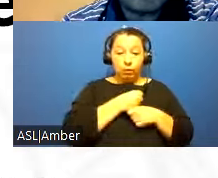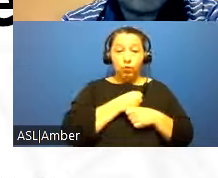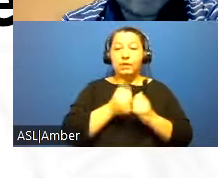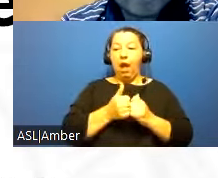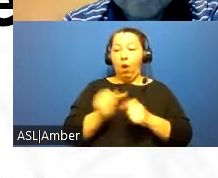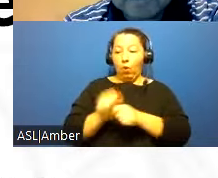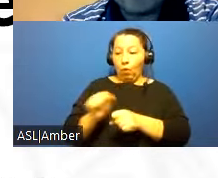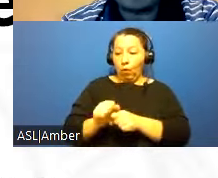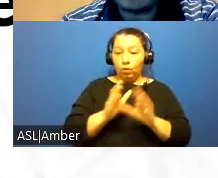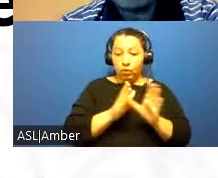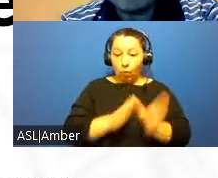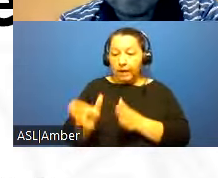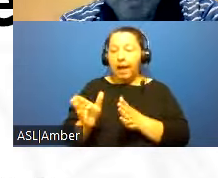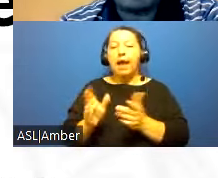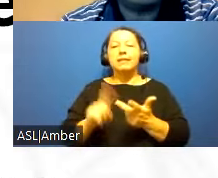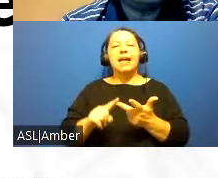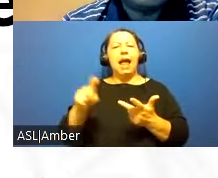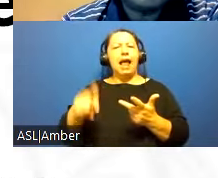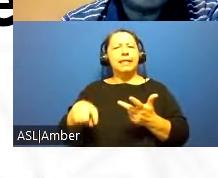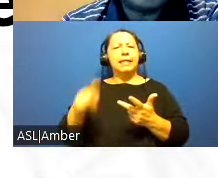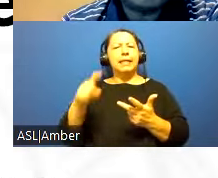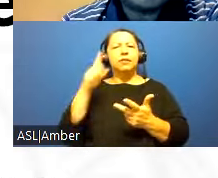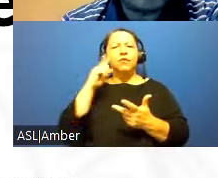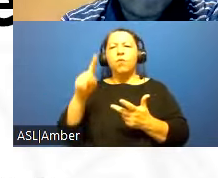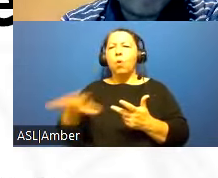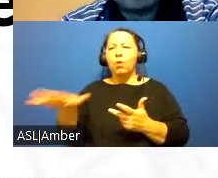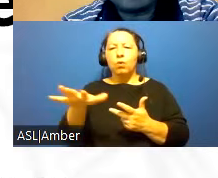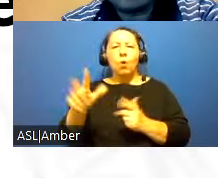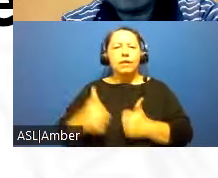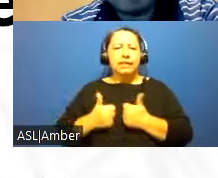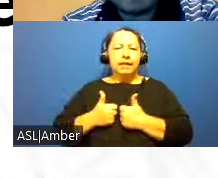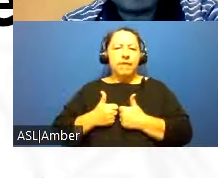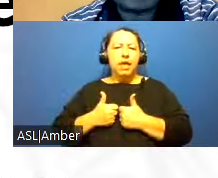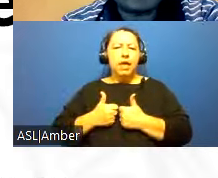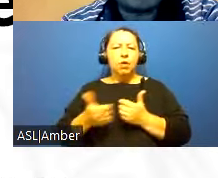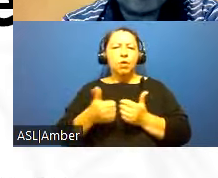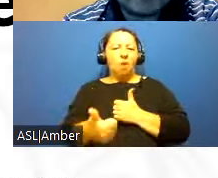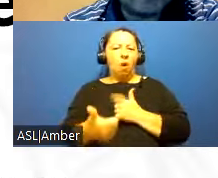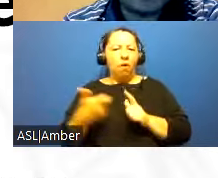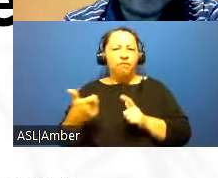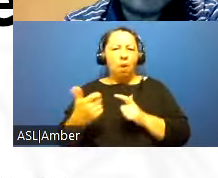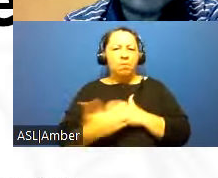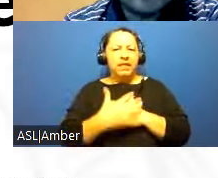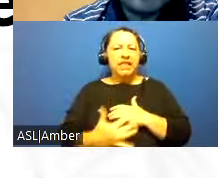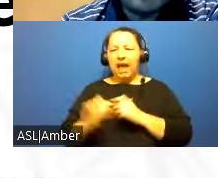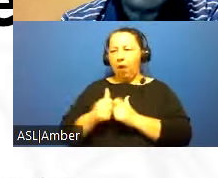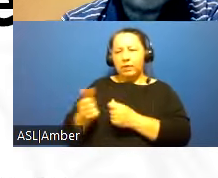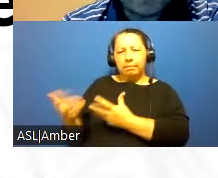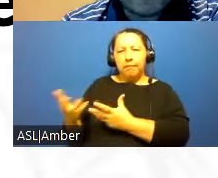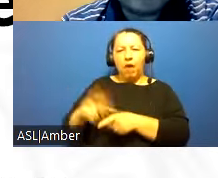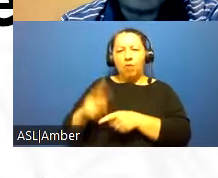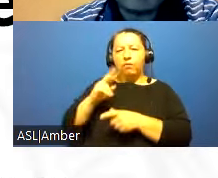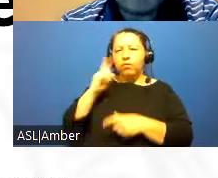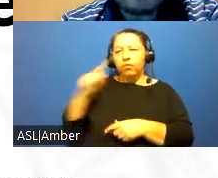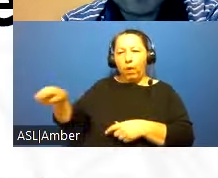how the needs of the inland Maya were supplied by these coastal salt works. She